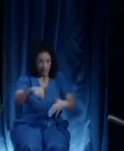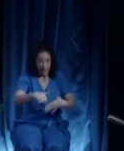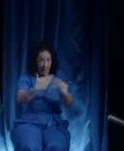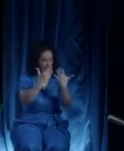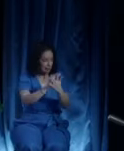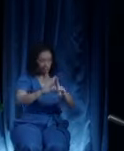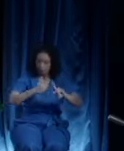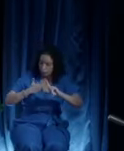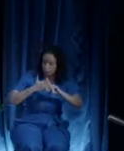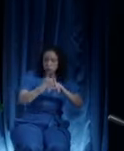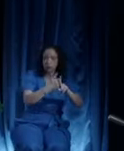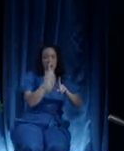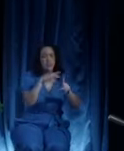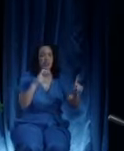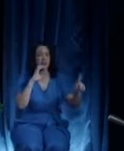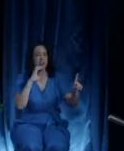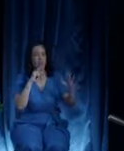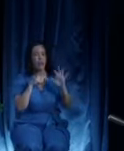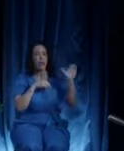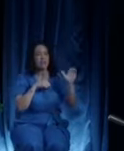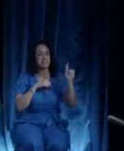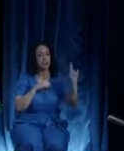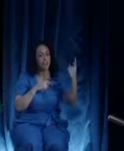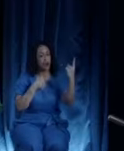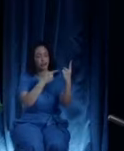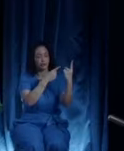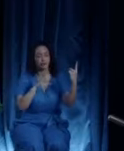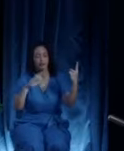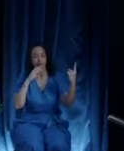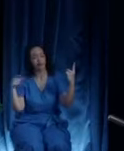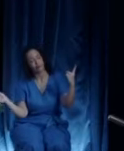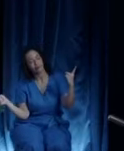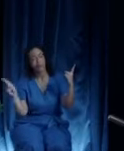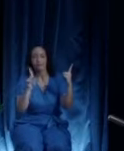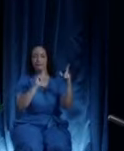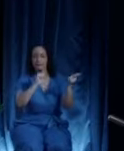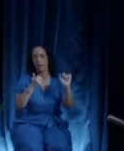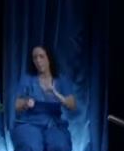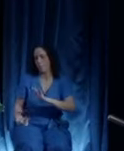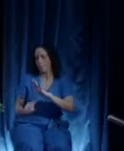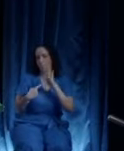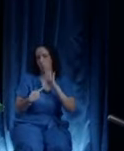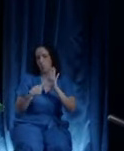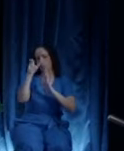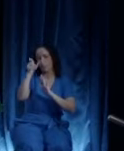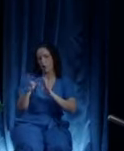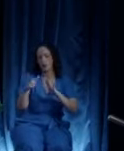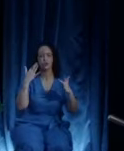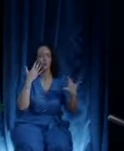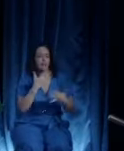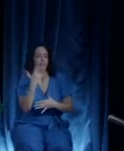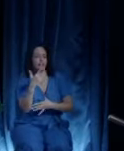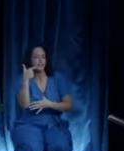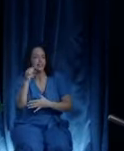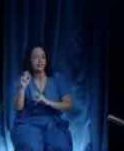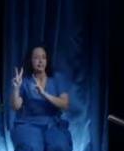He was a cousin of Elizabeth I, and so he became a pretty big deal in her household until his death in the 1570s. And